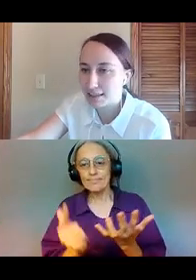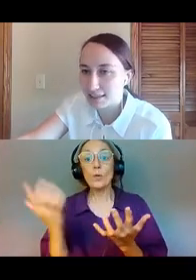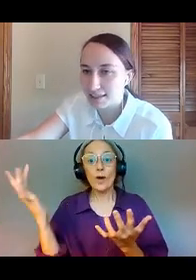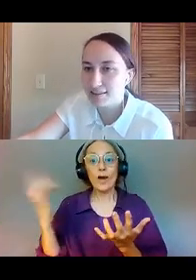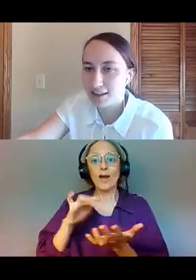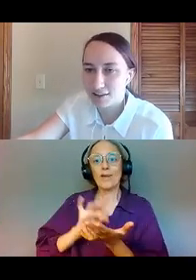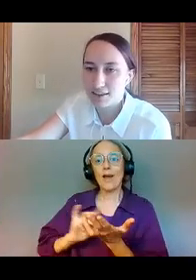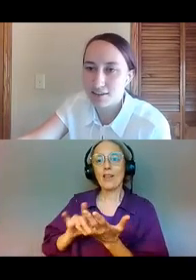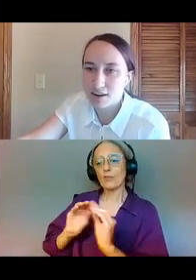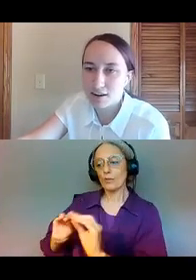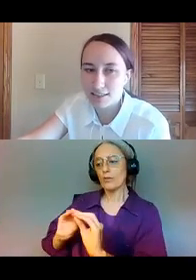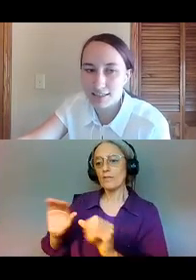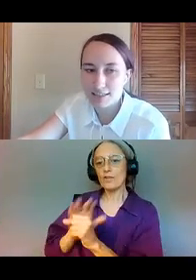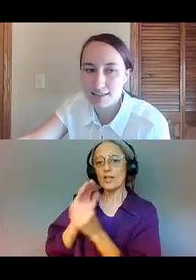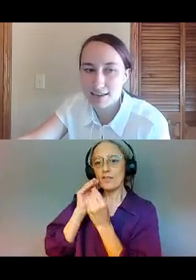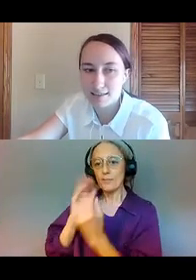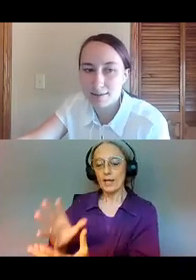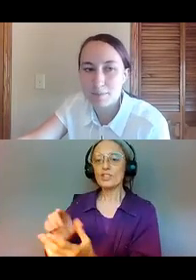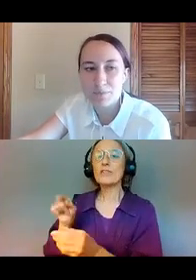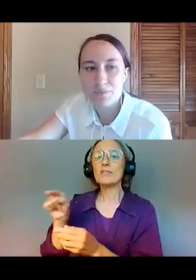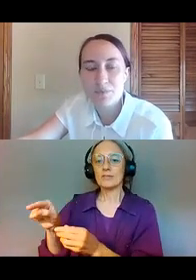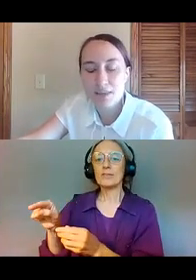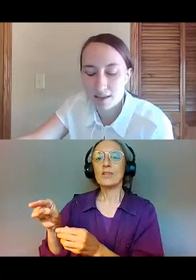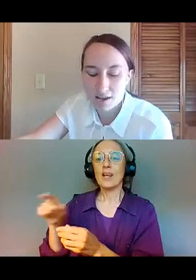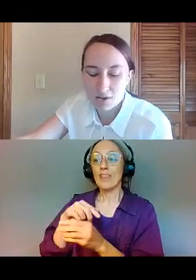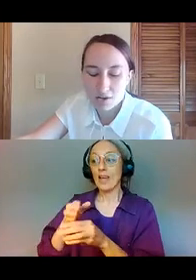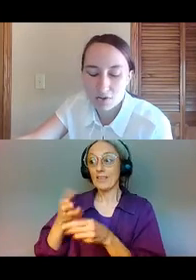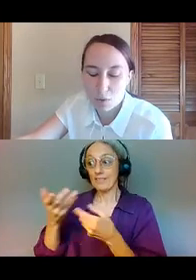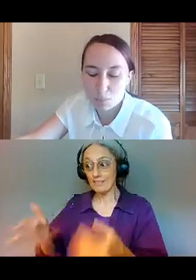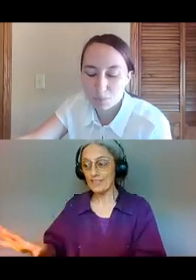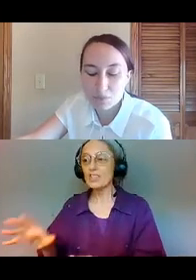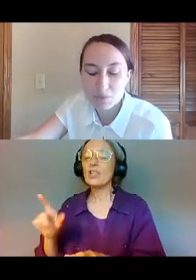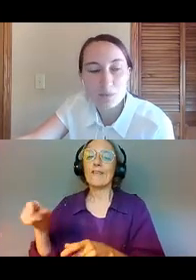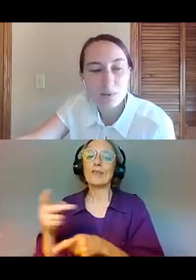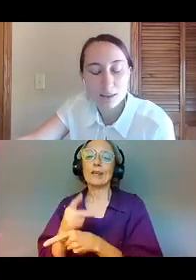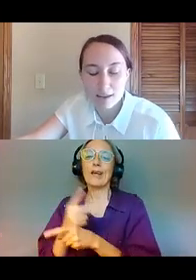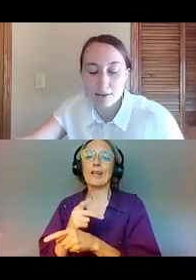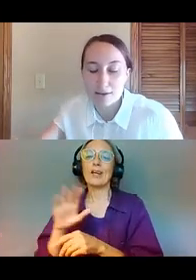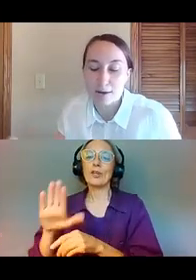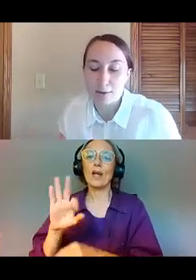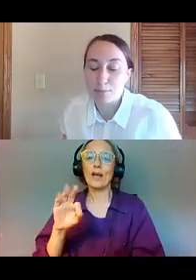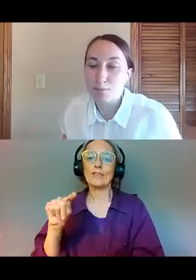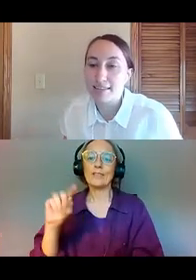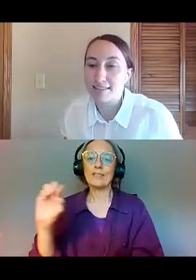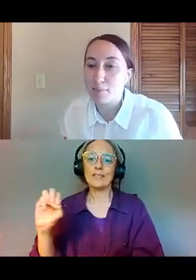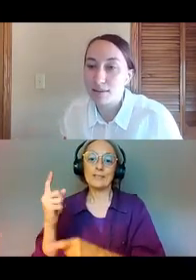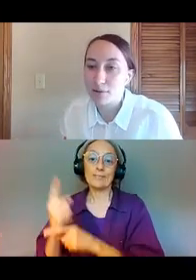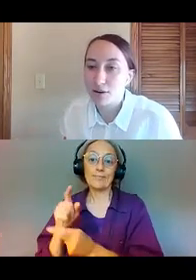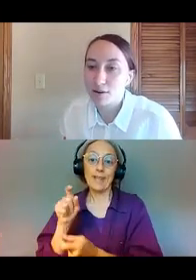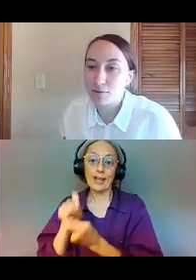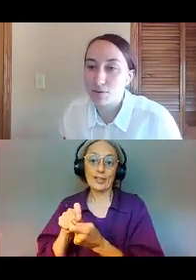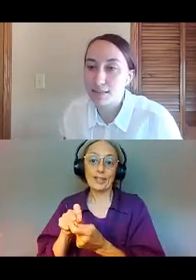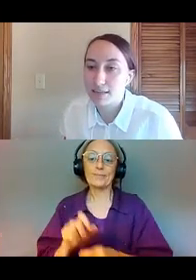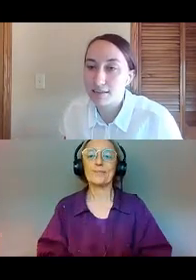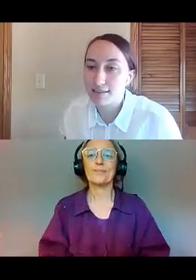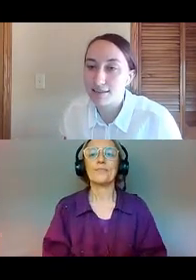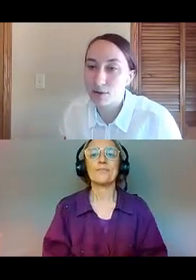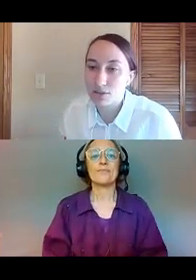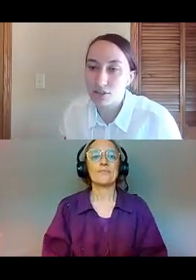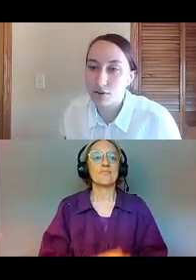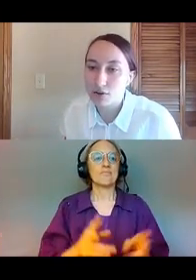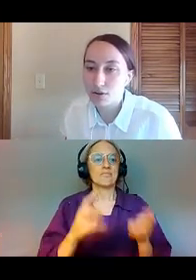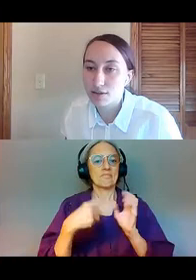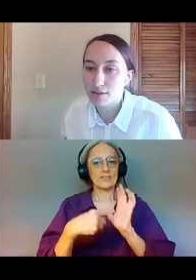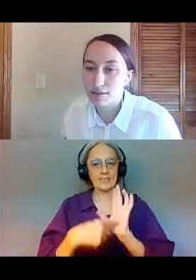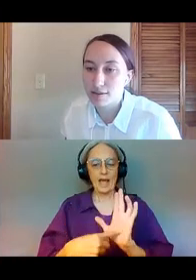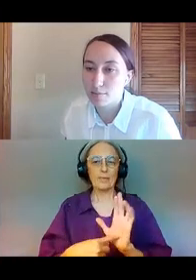to correctly calculate your FTEs in the end. So the example that we're going to be using is the one